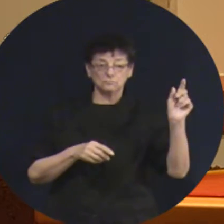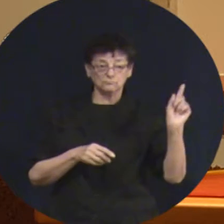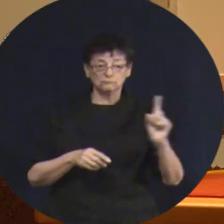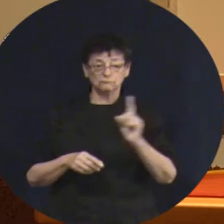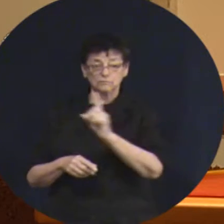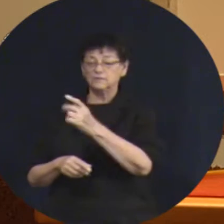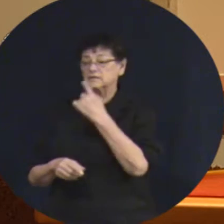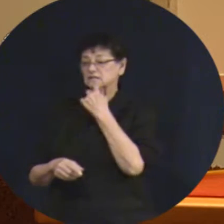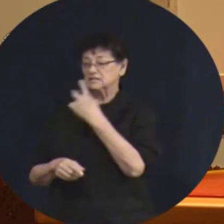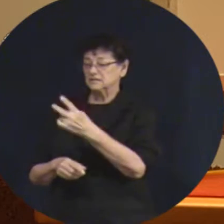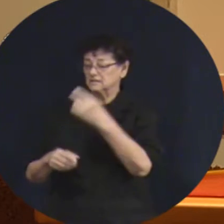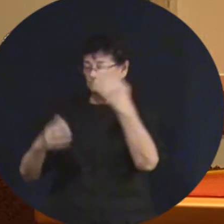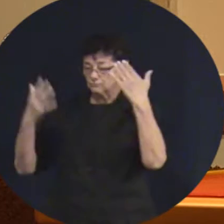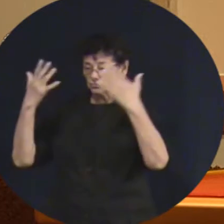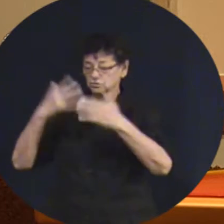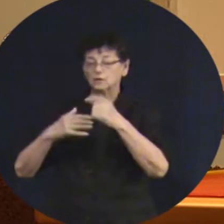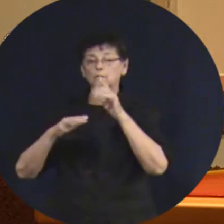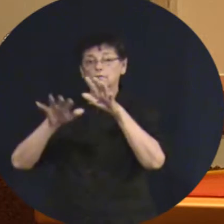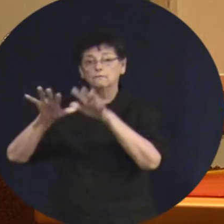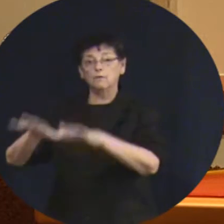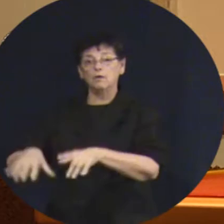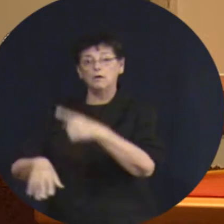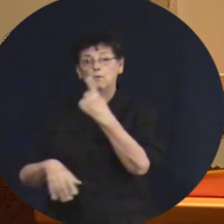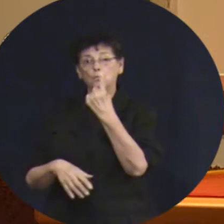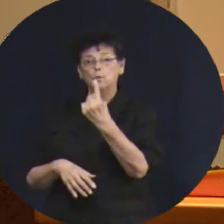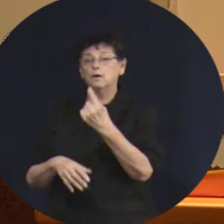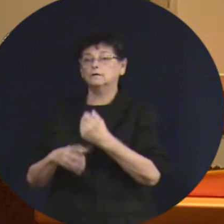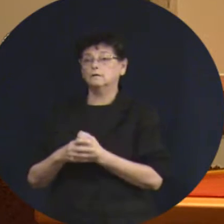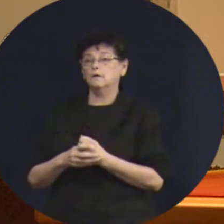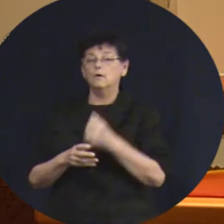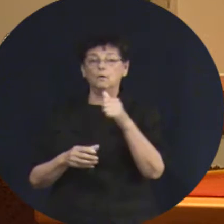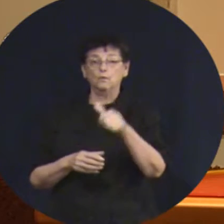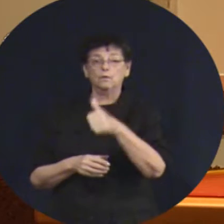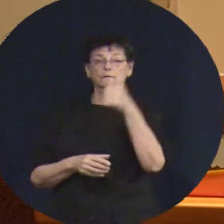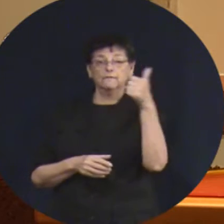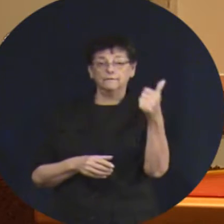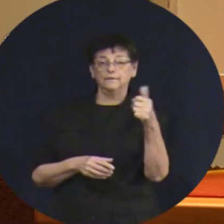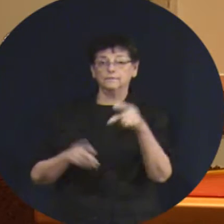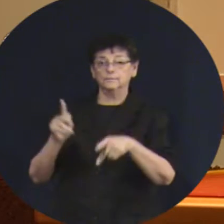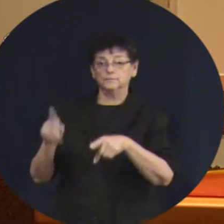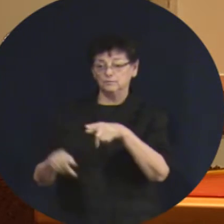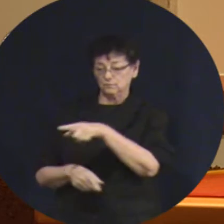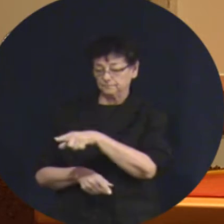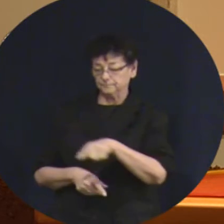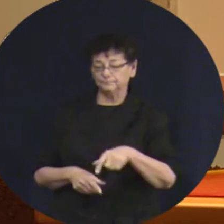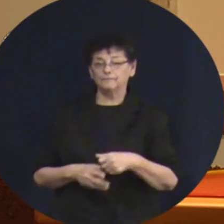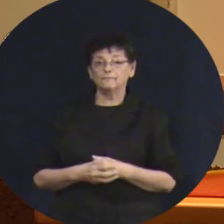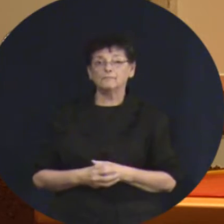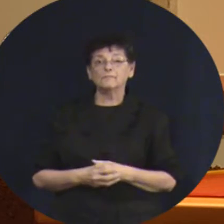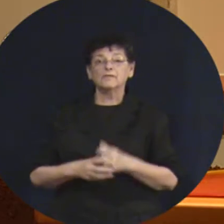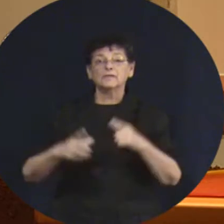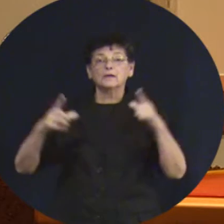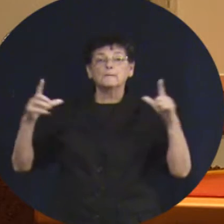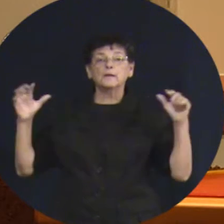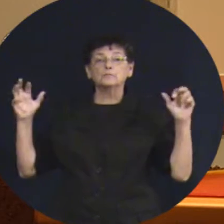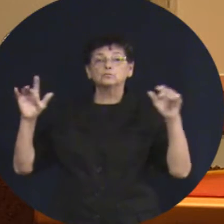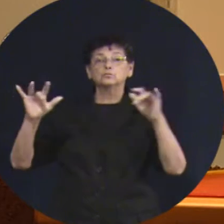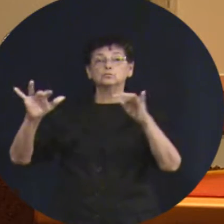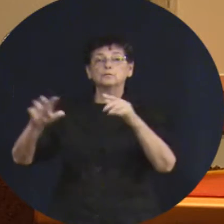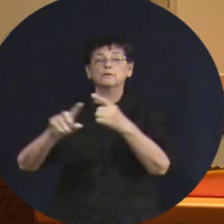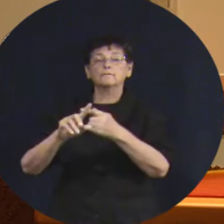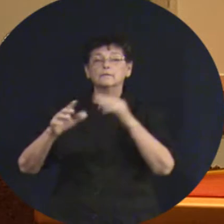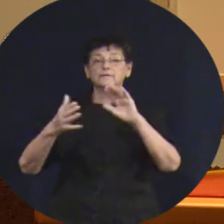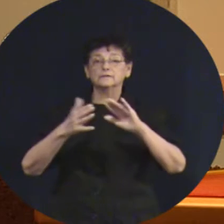at least his shadow might fall on one or another of them. A large number of people from